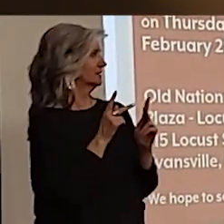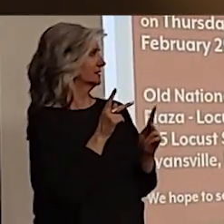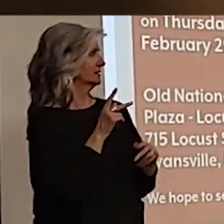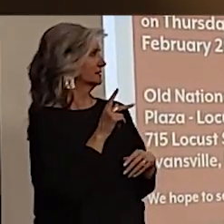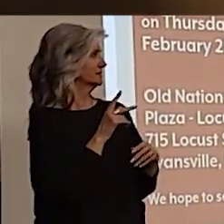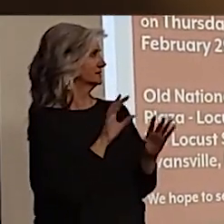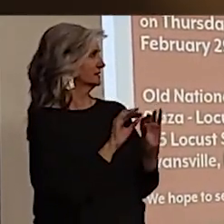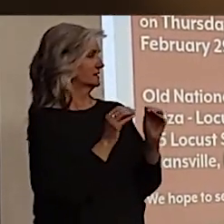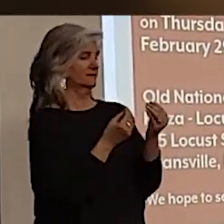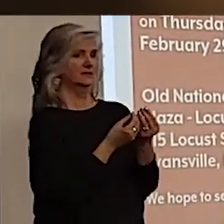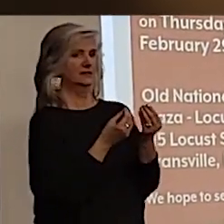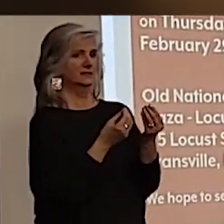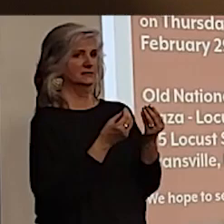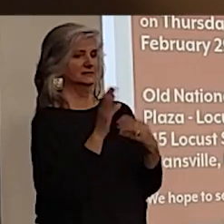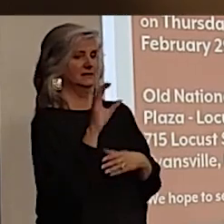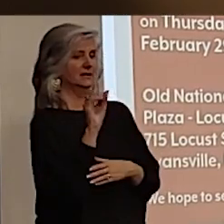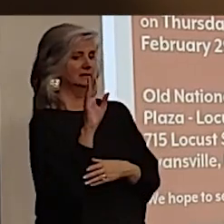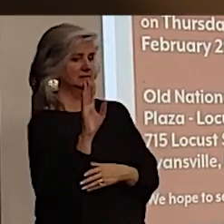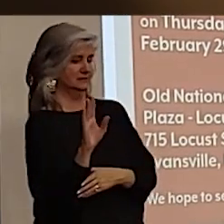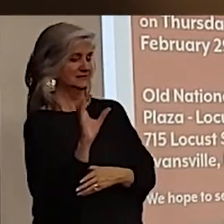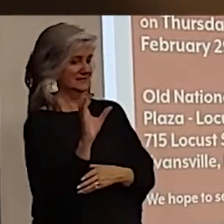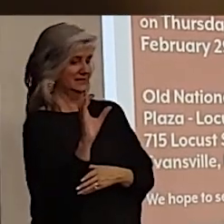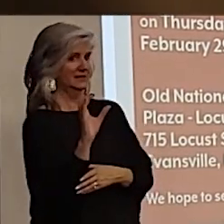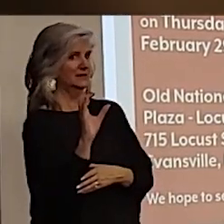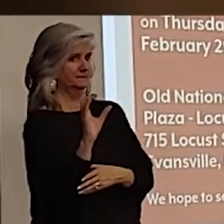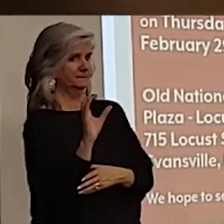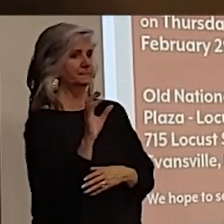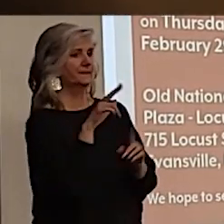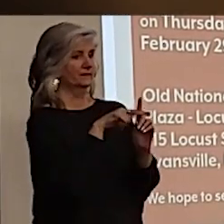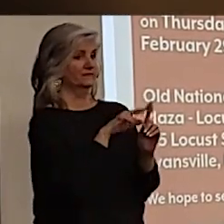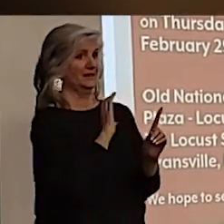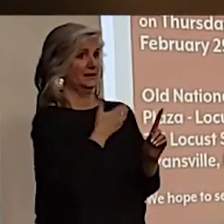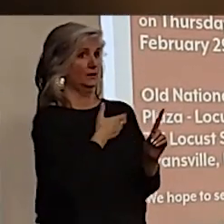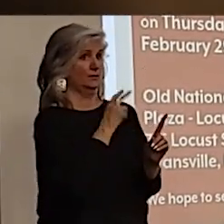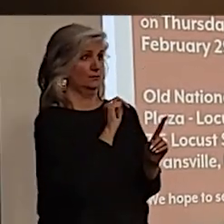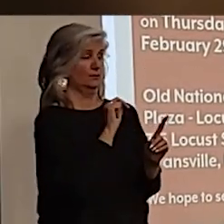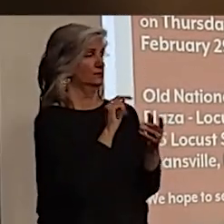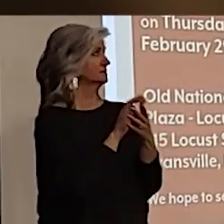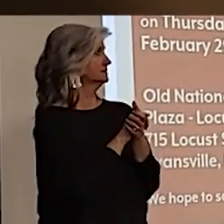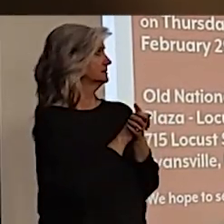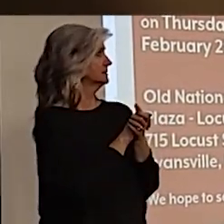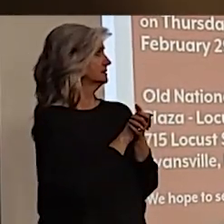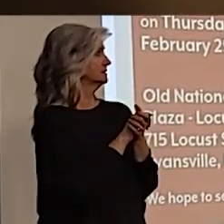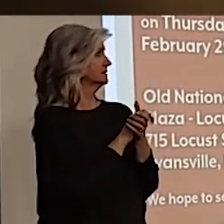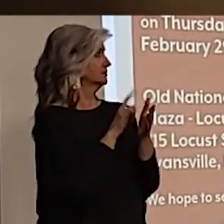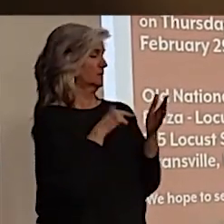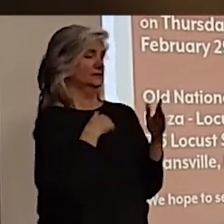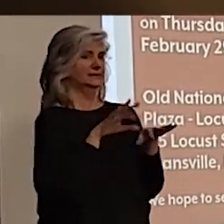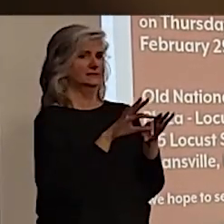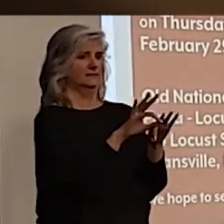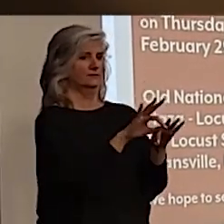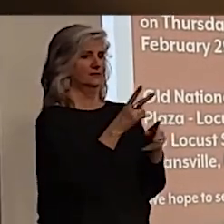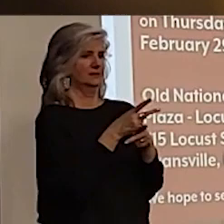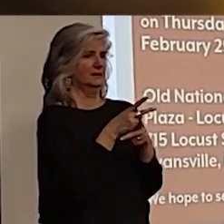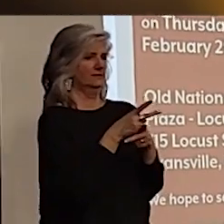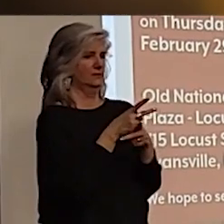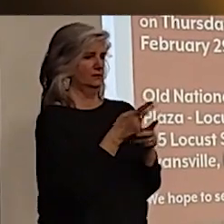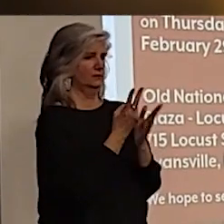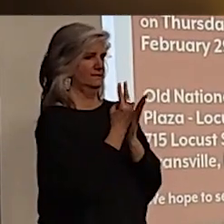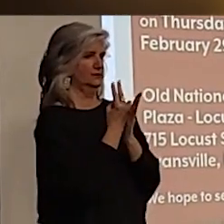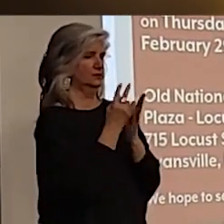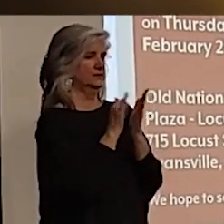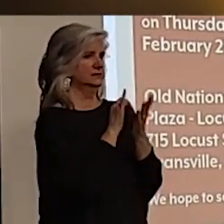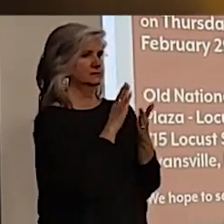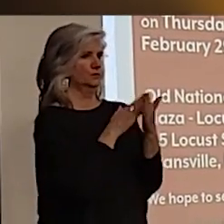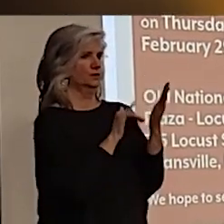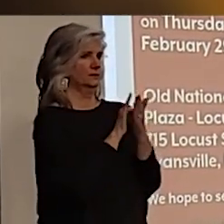Consumer Counselor, the CAC, we also file our own, what we've discovered through careful review. So that is